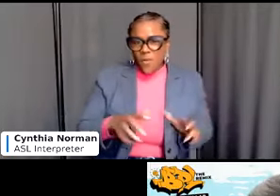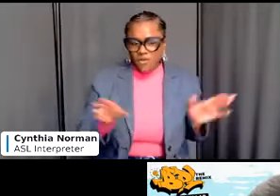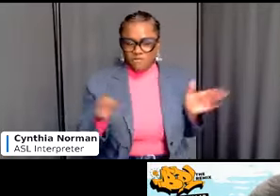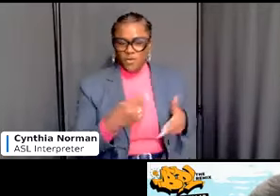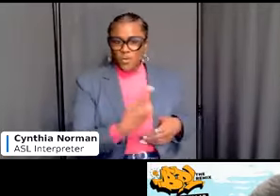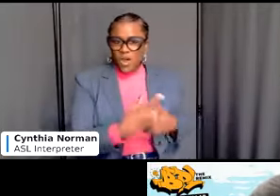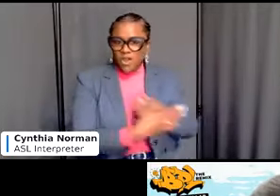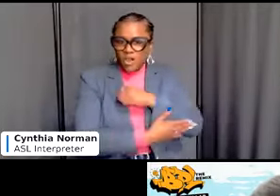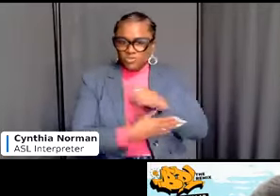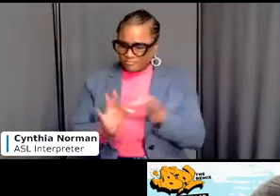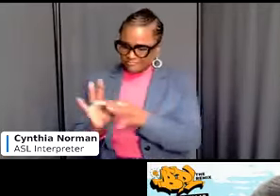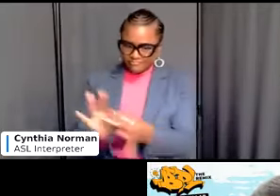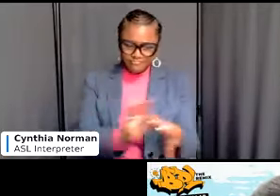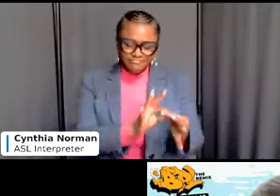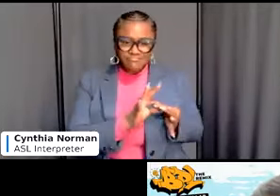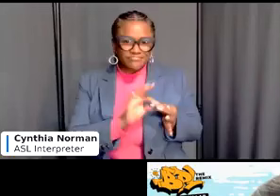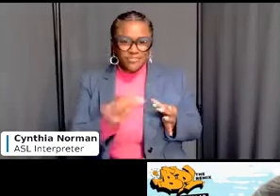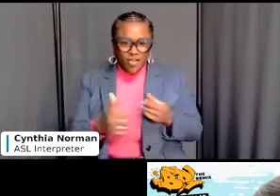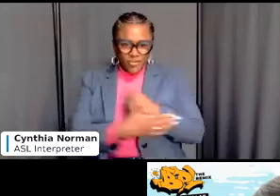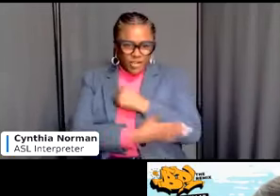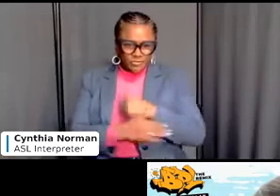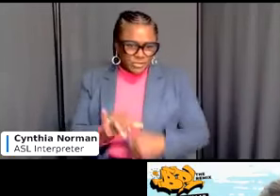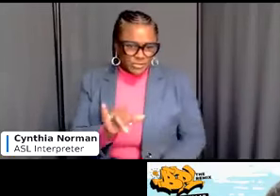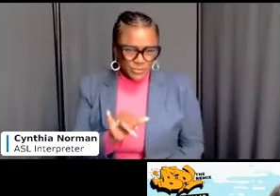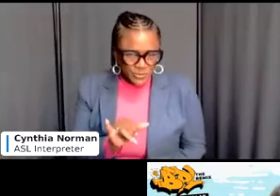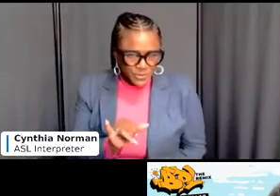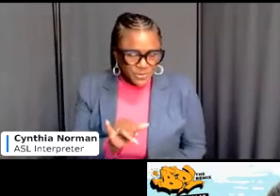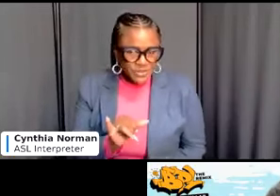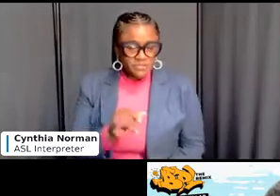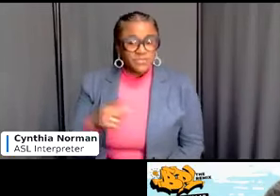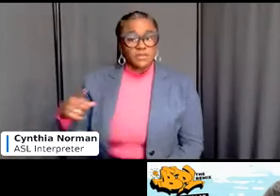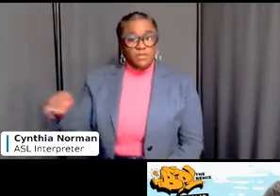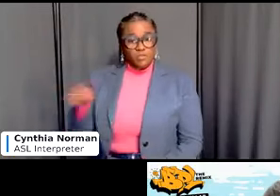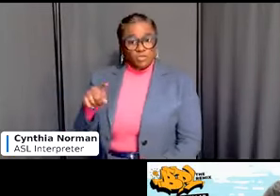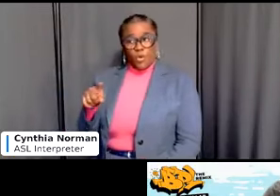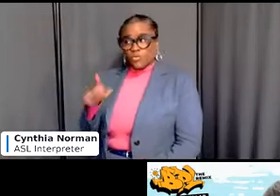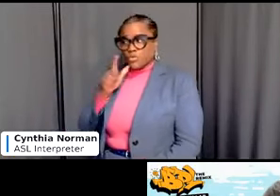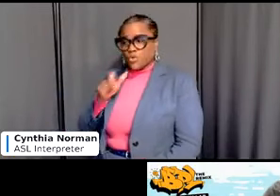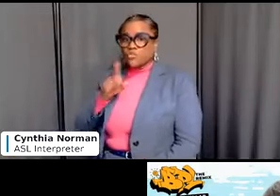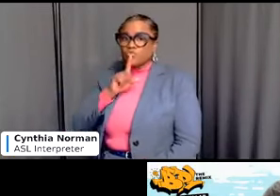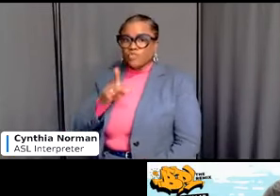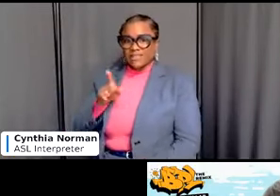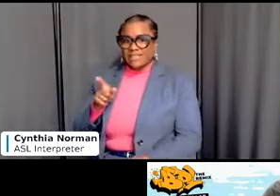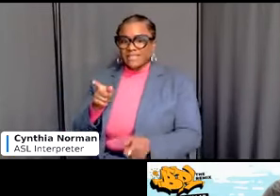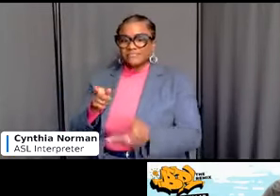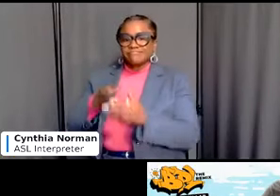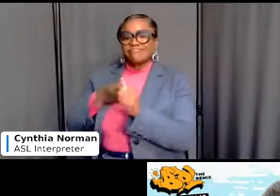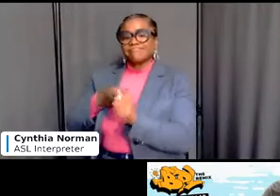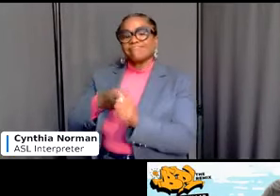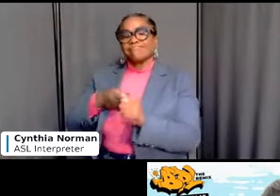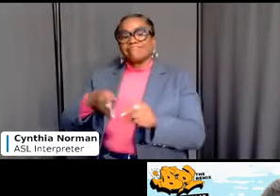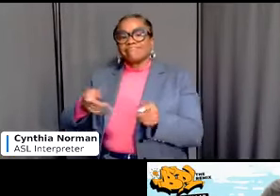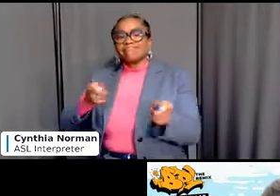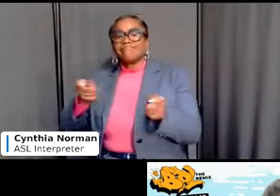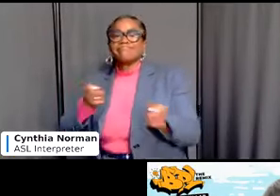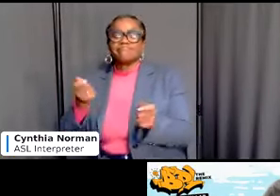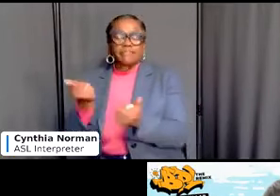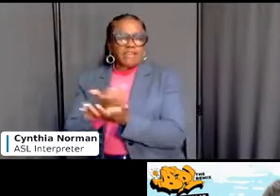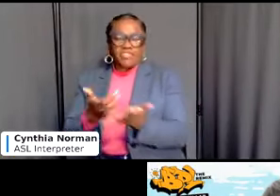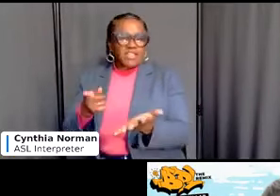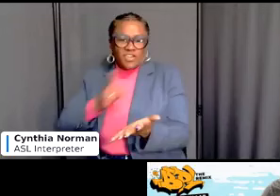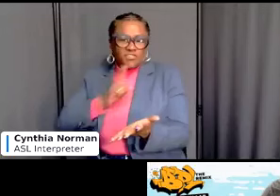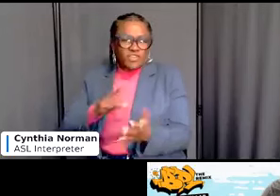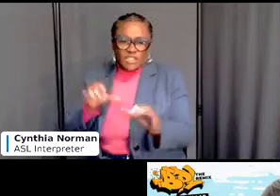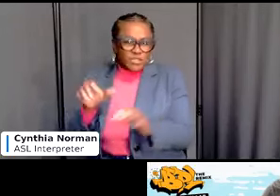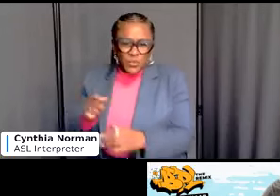so interconnected, and that those who are really the puppeteers and puppet masters are really doing something